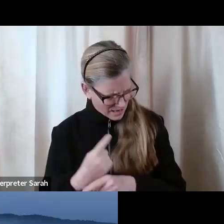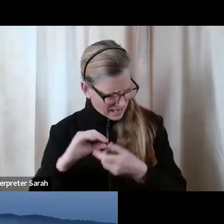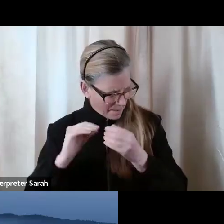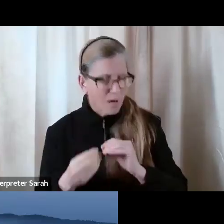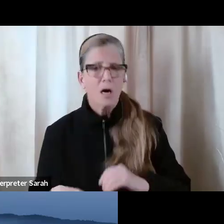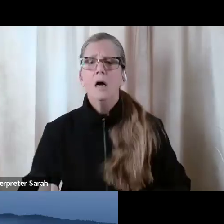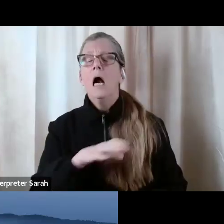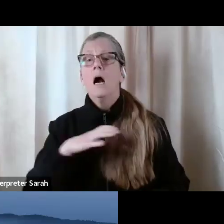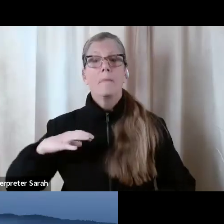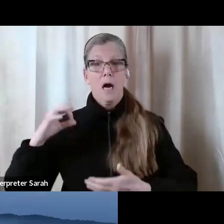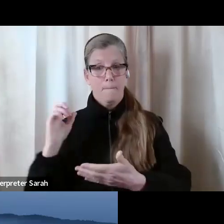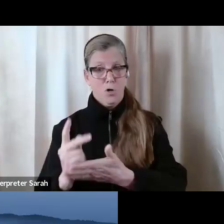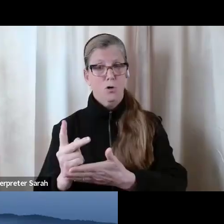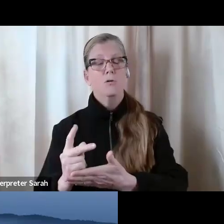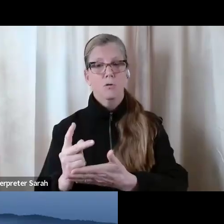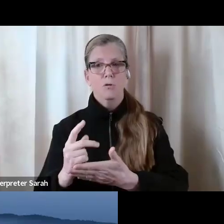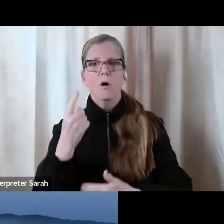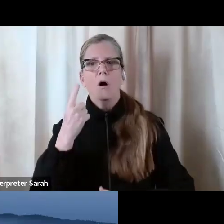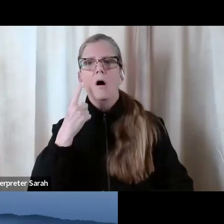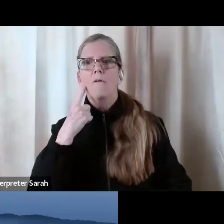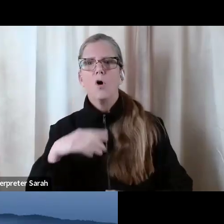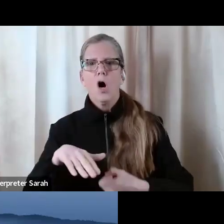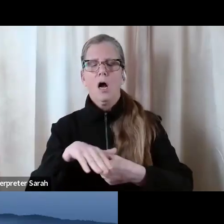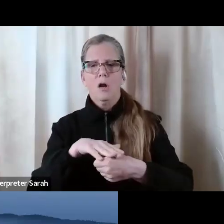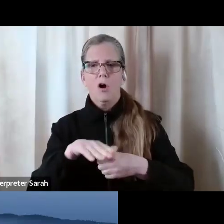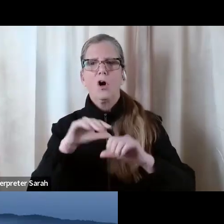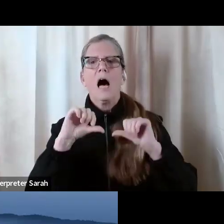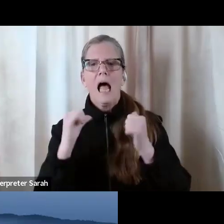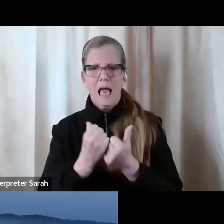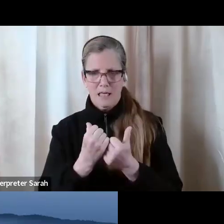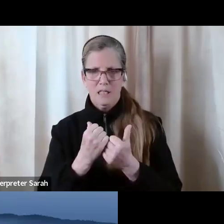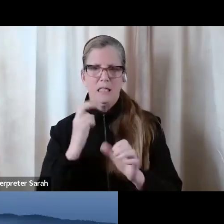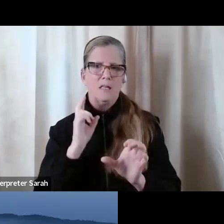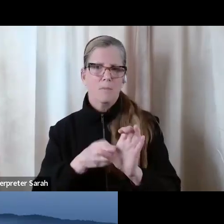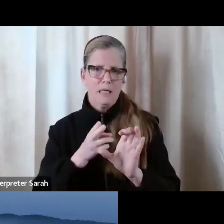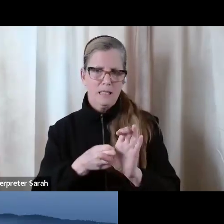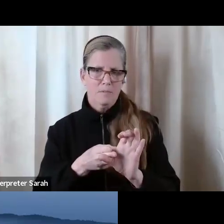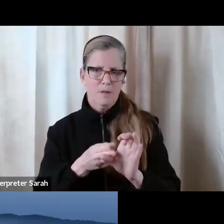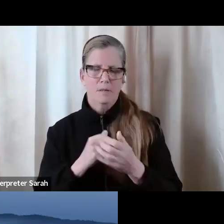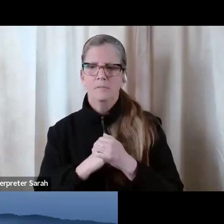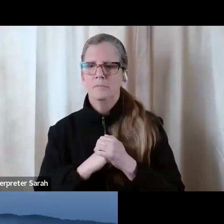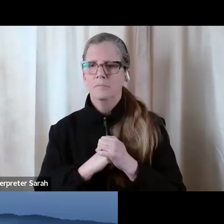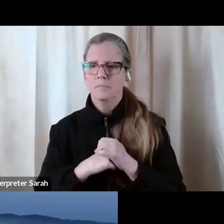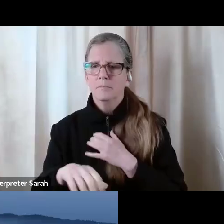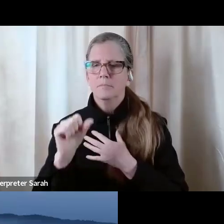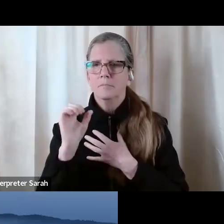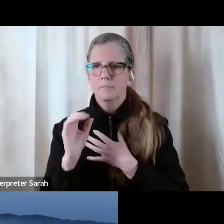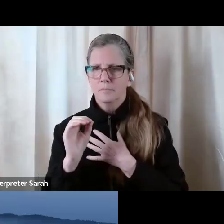the commission approved that for local agencies to participate. So